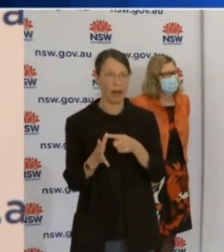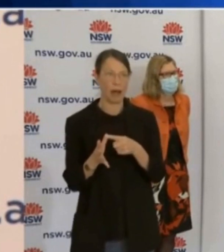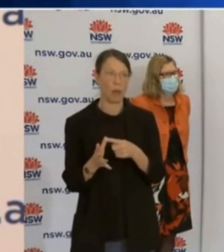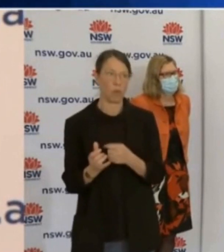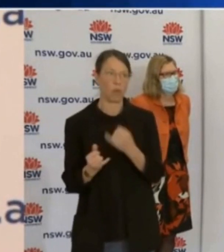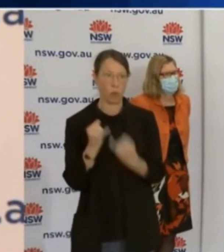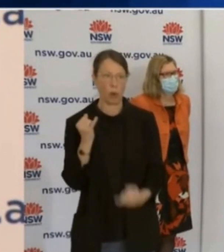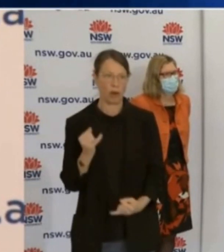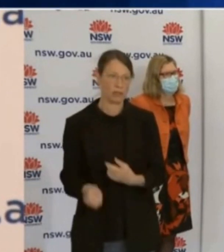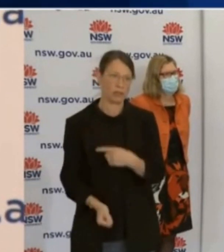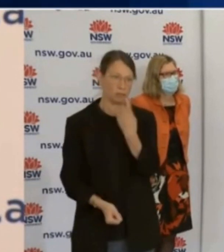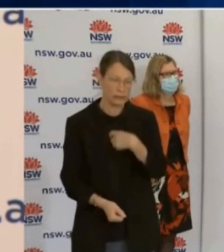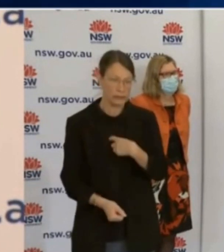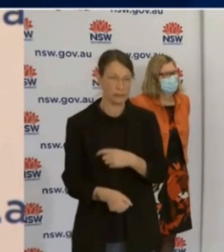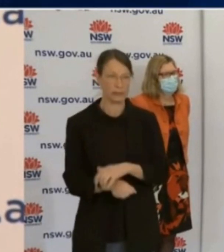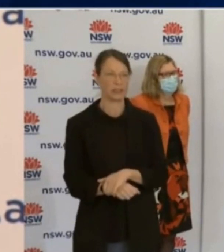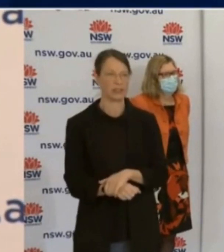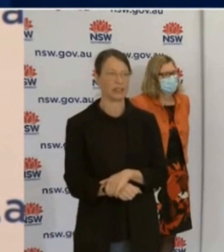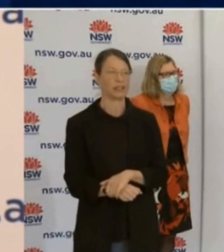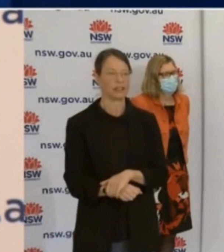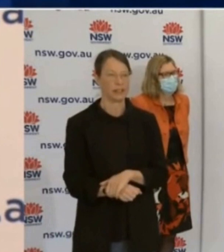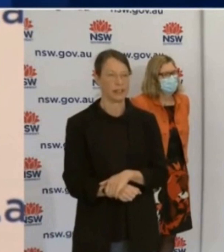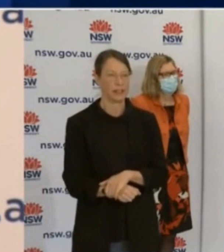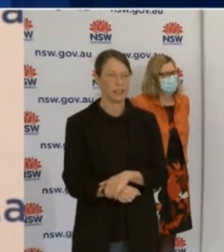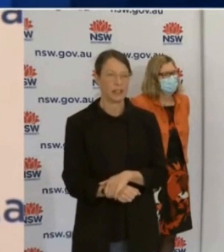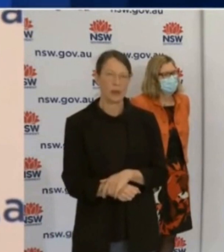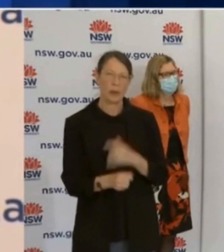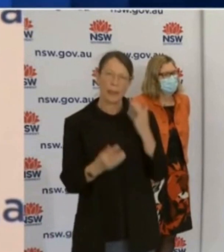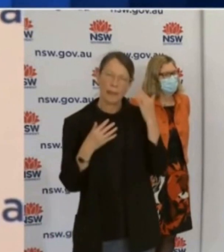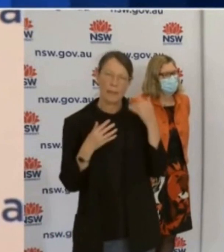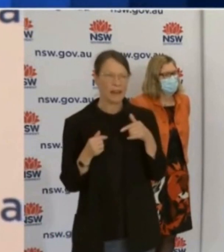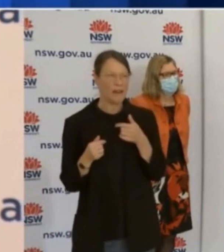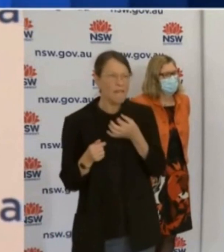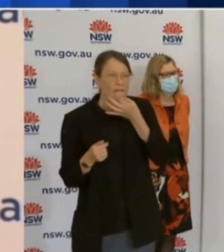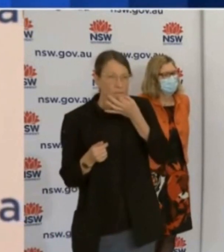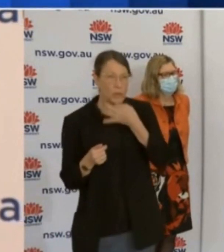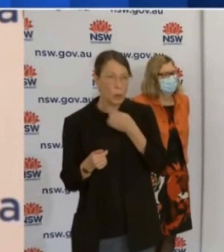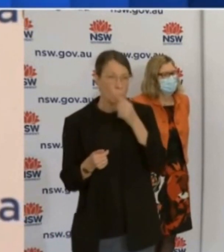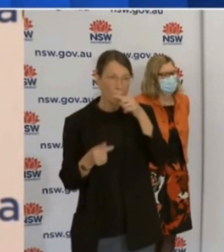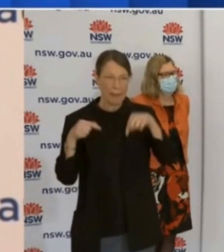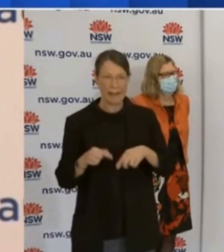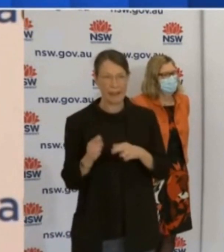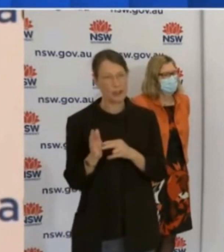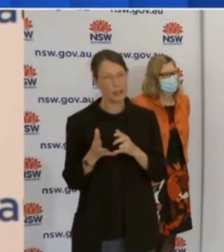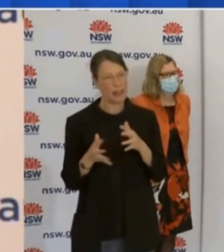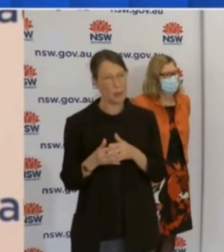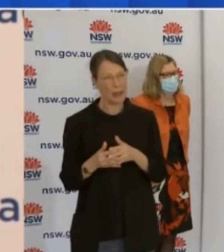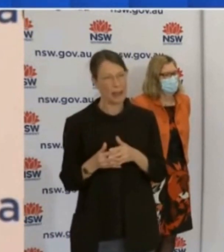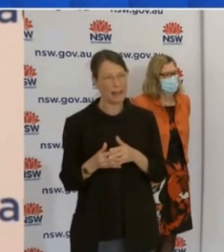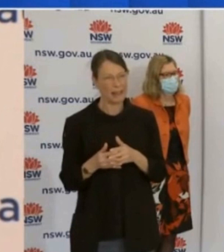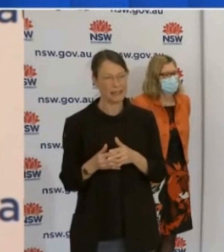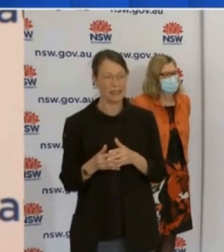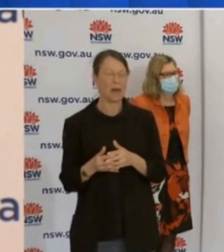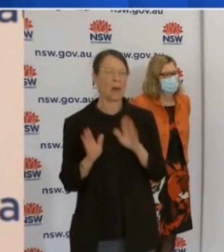South Wales, if people were just a small element, a small group who have caused these problems, if they would just behave themselves